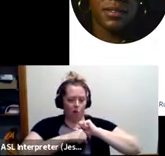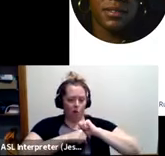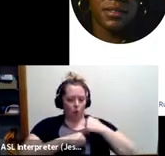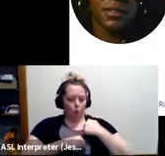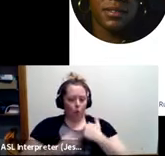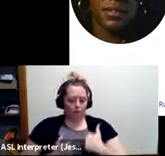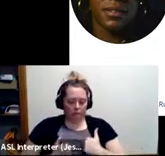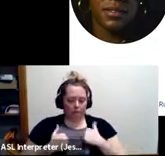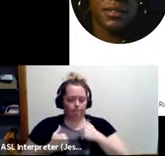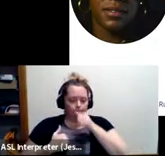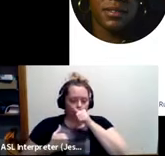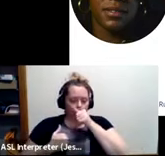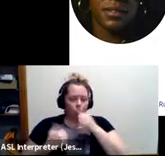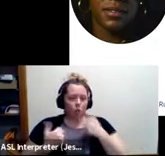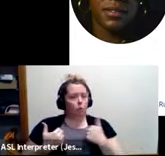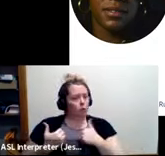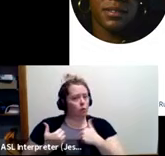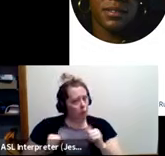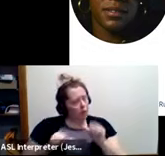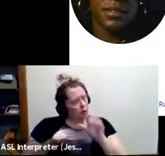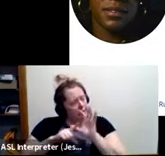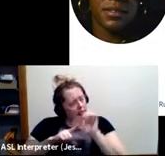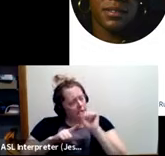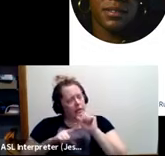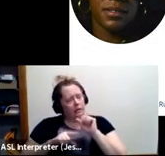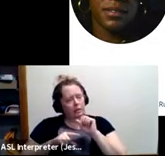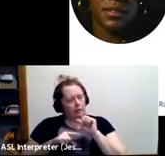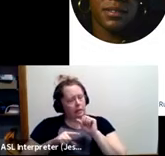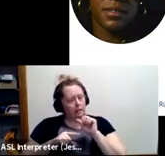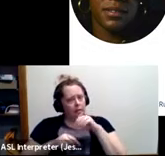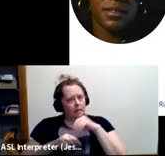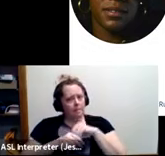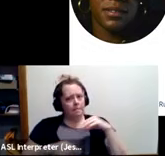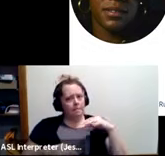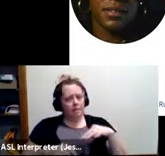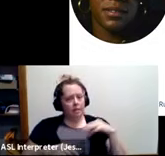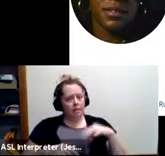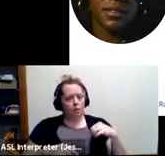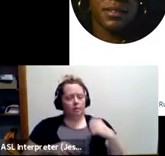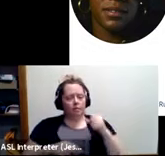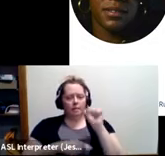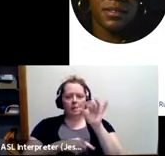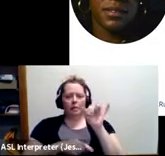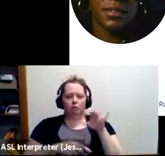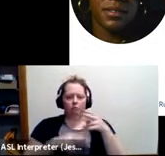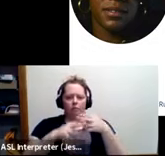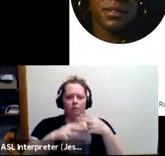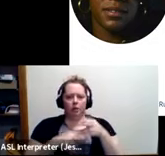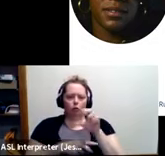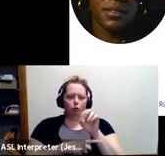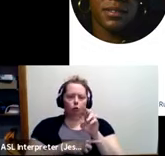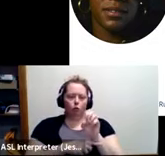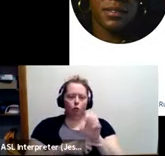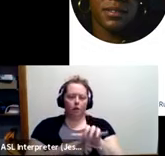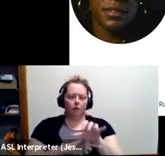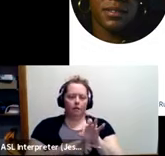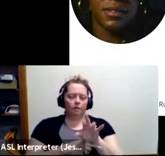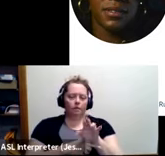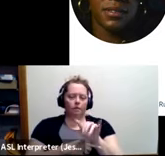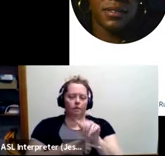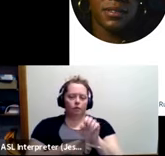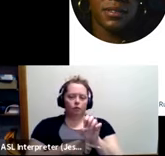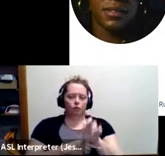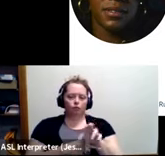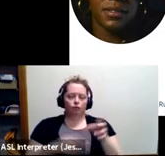thrive in Pittsburgh. And I'll just name a few here. We have Corey Frazier,